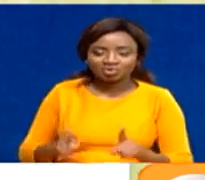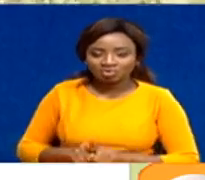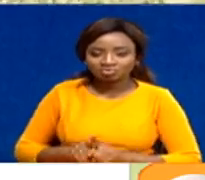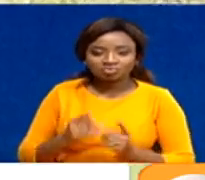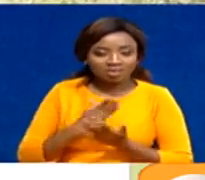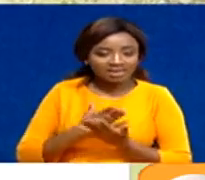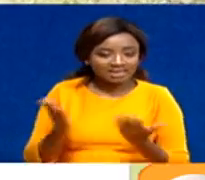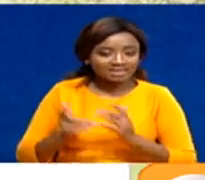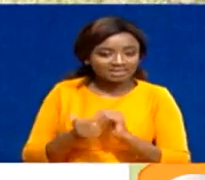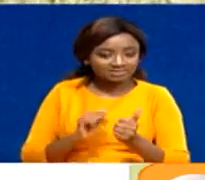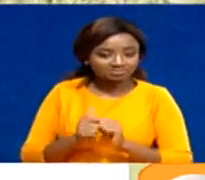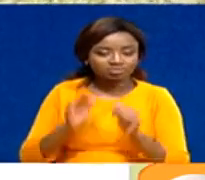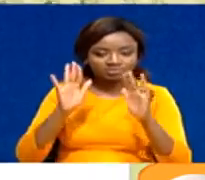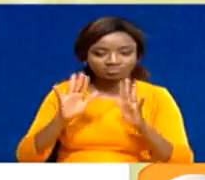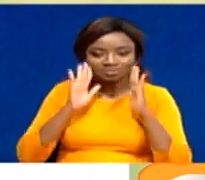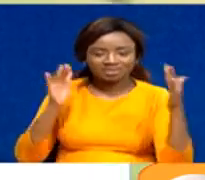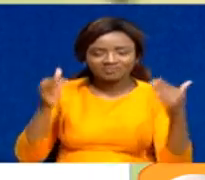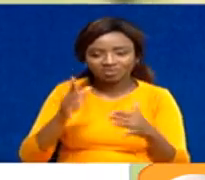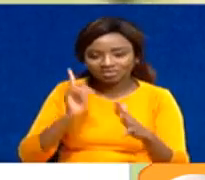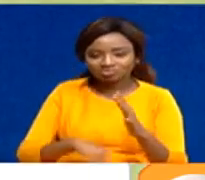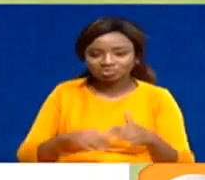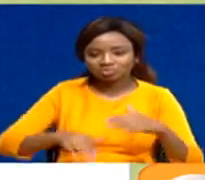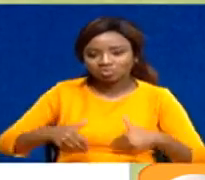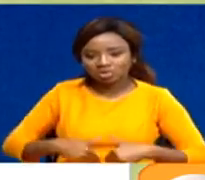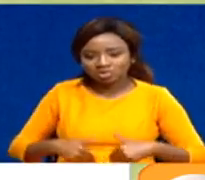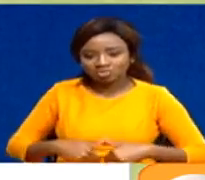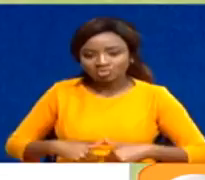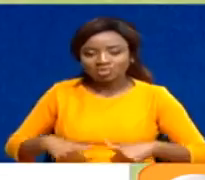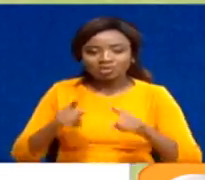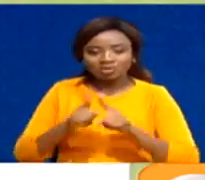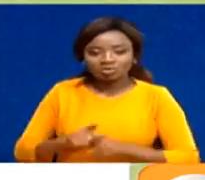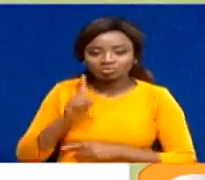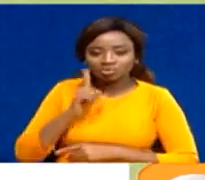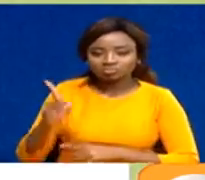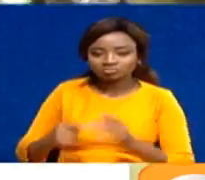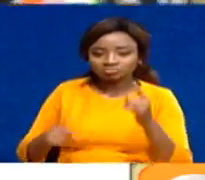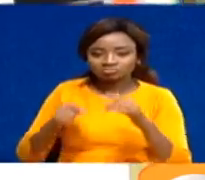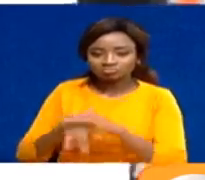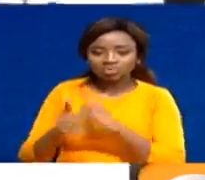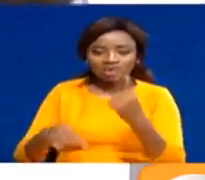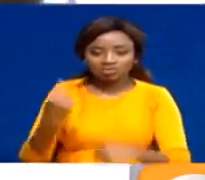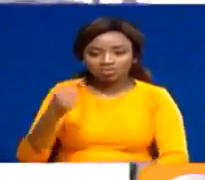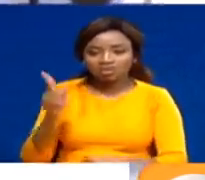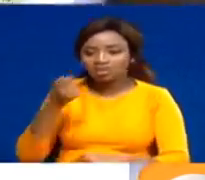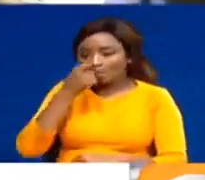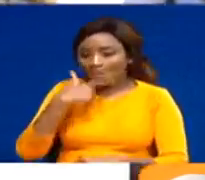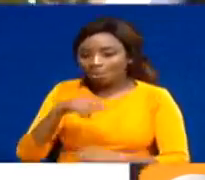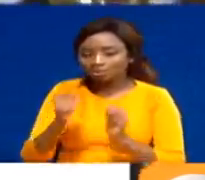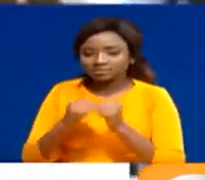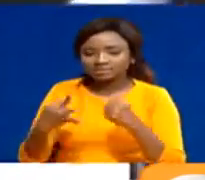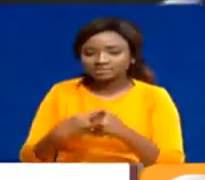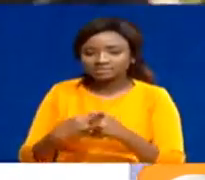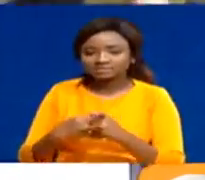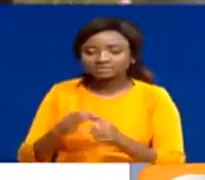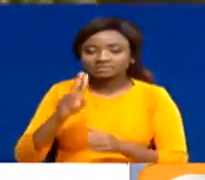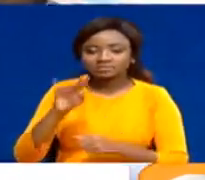that in any sport, the focus should be on the youth. Njoroge Kibugu shot to fame after making the cut. He is an 18-year-old amateur